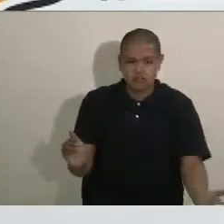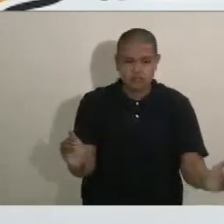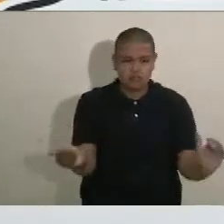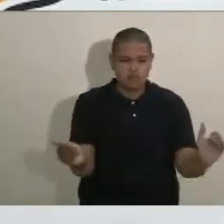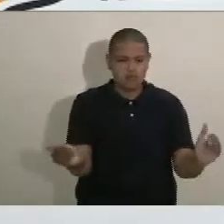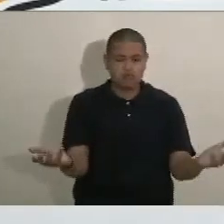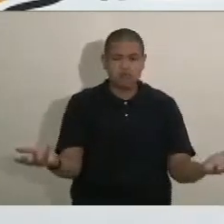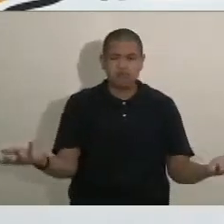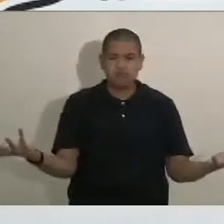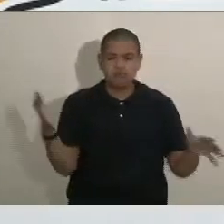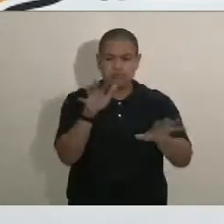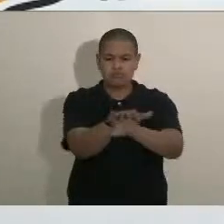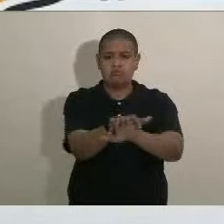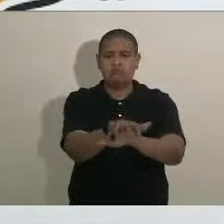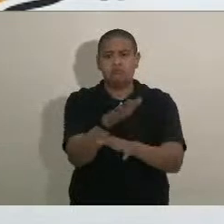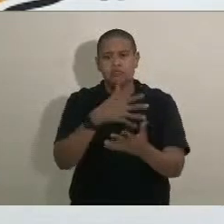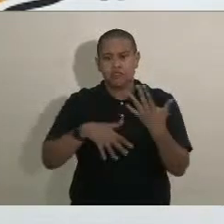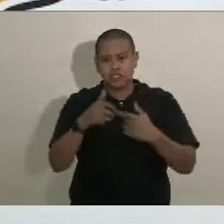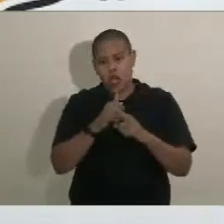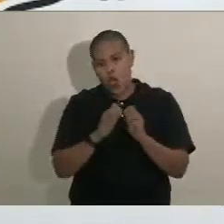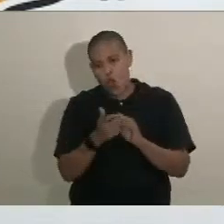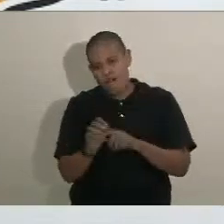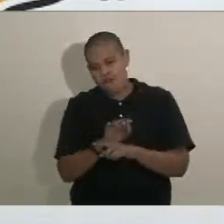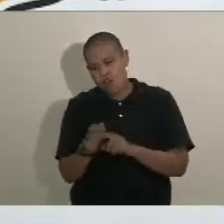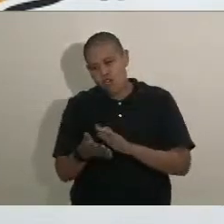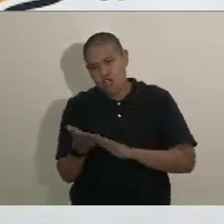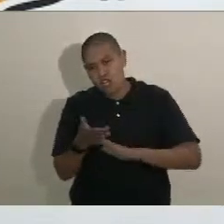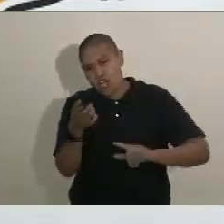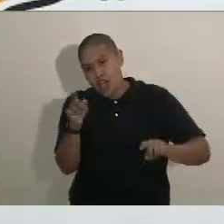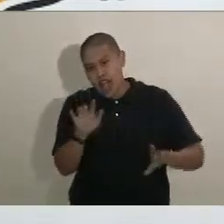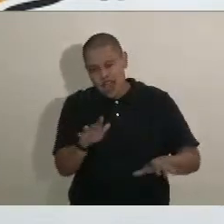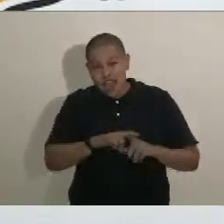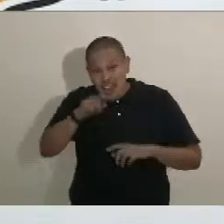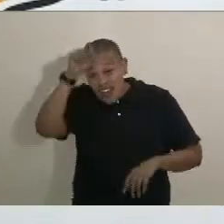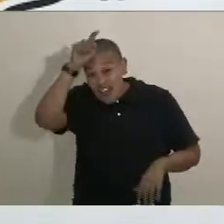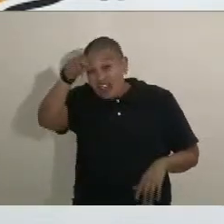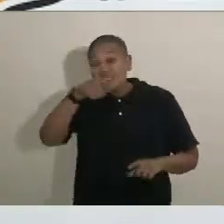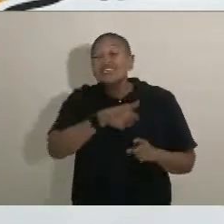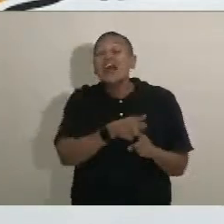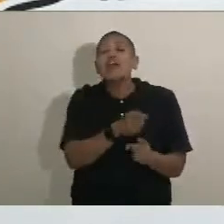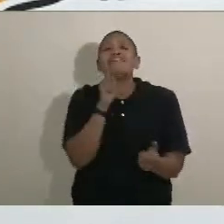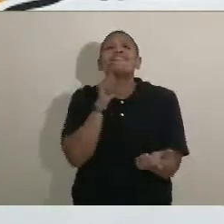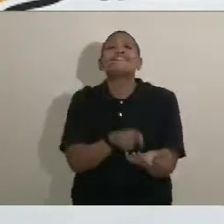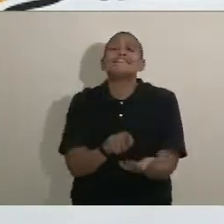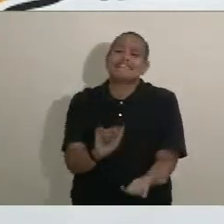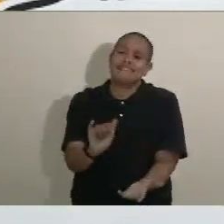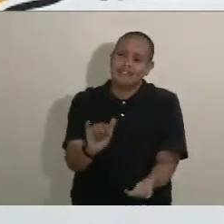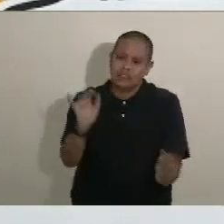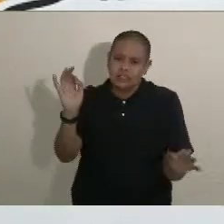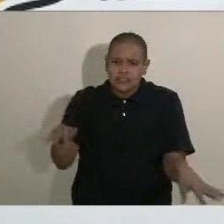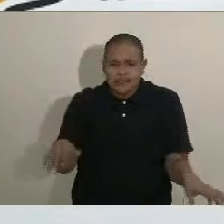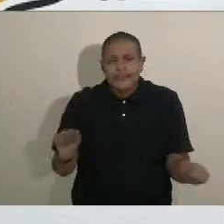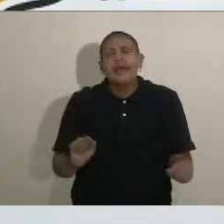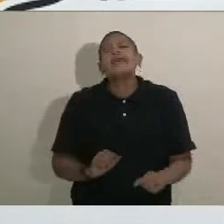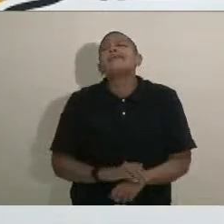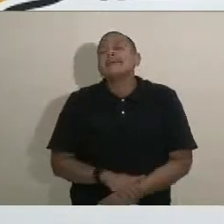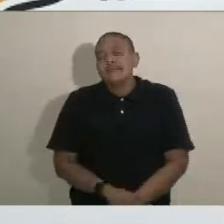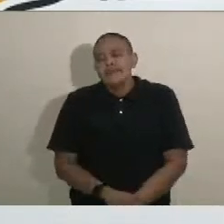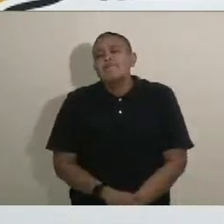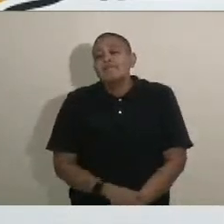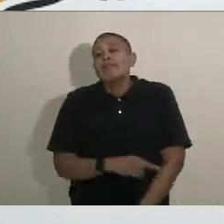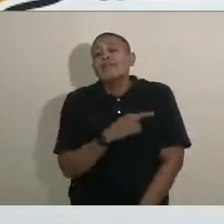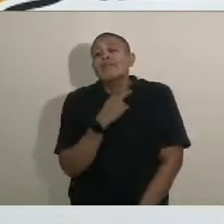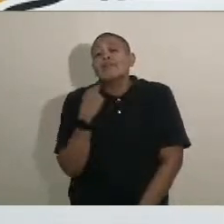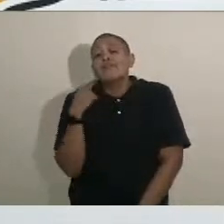up a society and how a society functions. But there is also recognition that in making that decision, there are risks